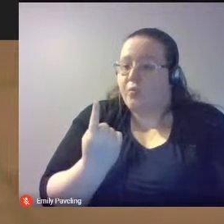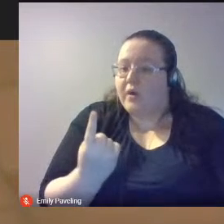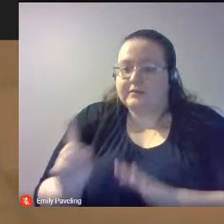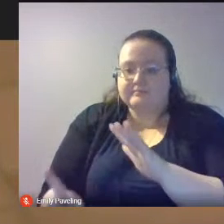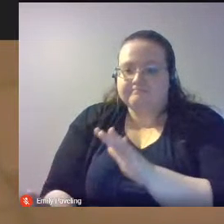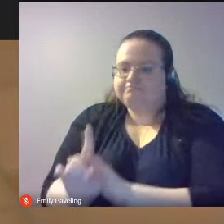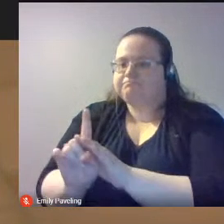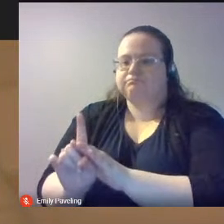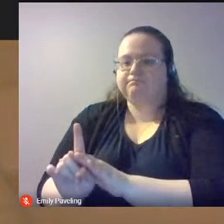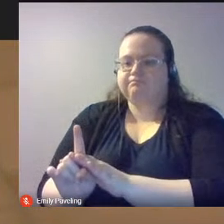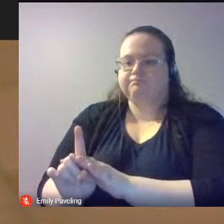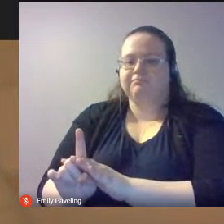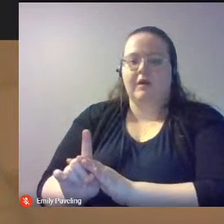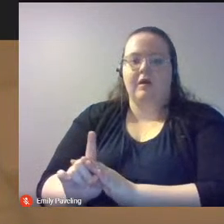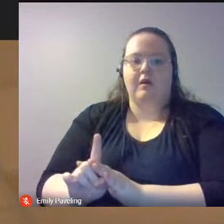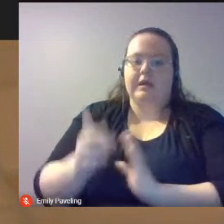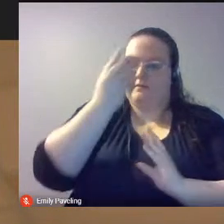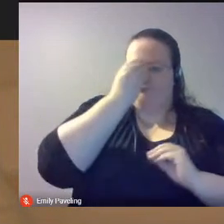COVID-19.